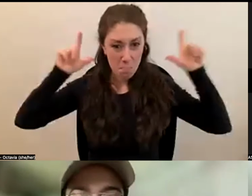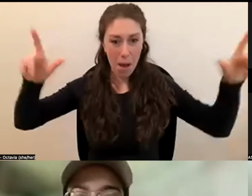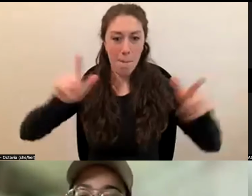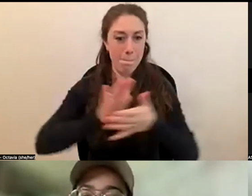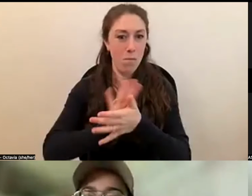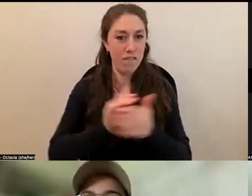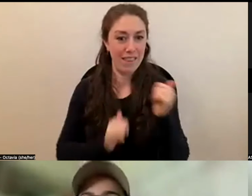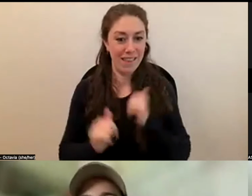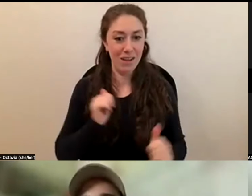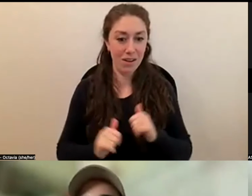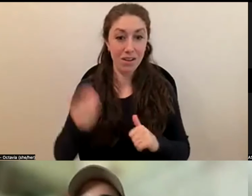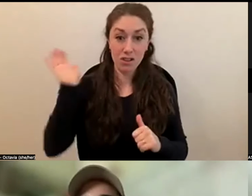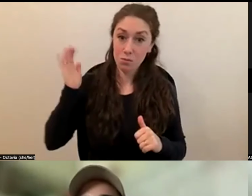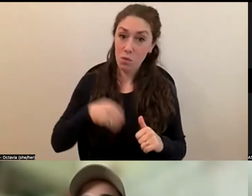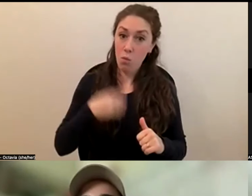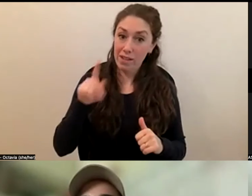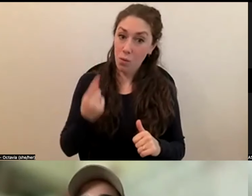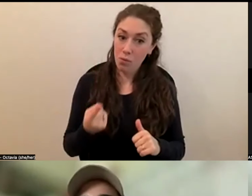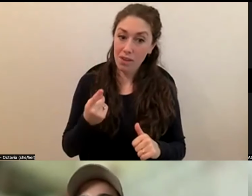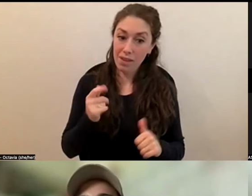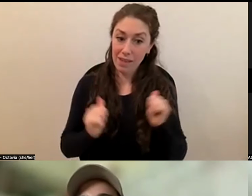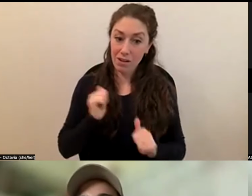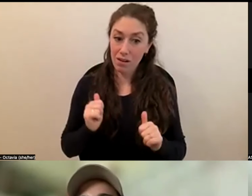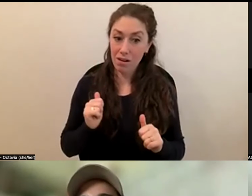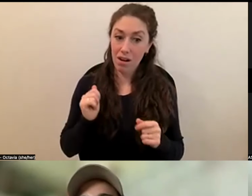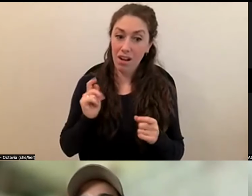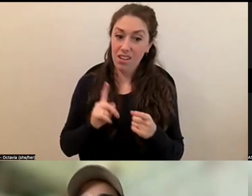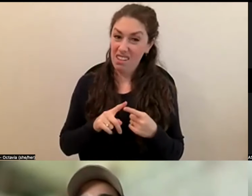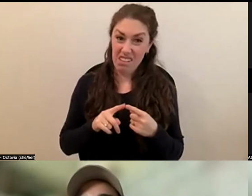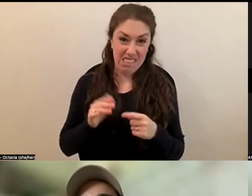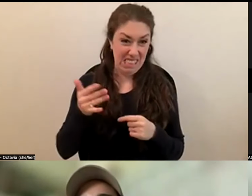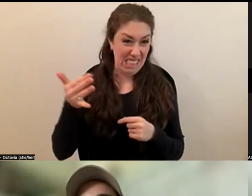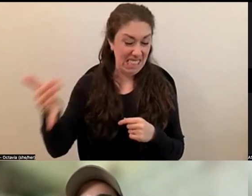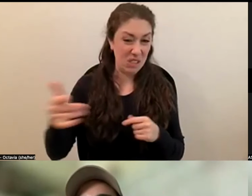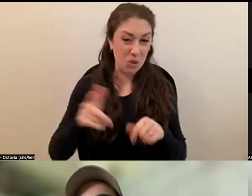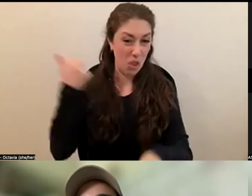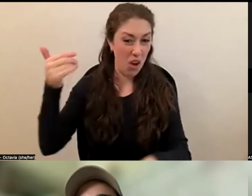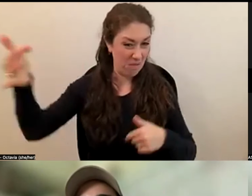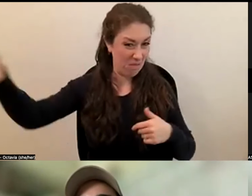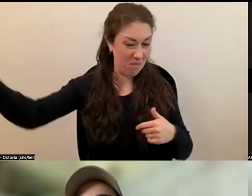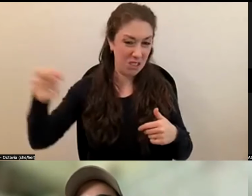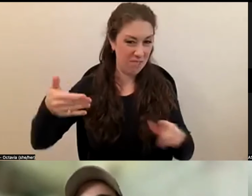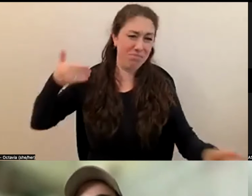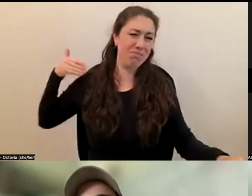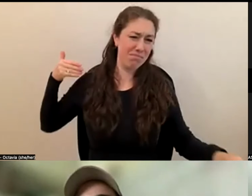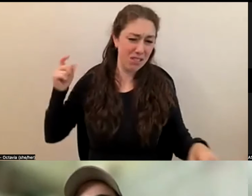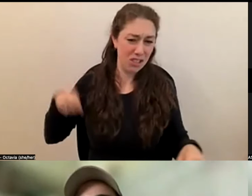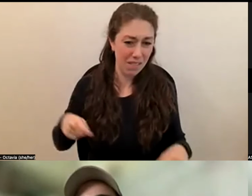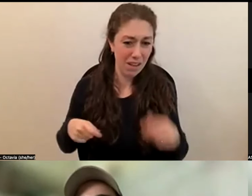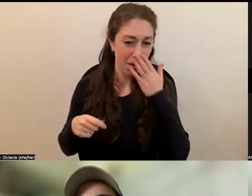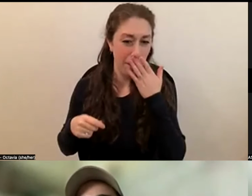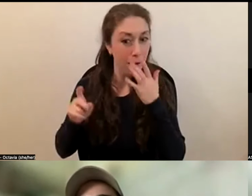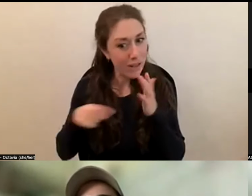that was a whites-only theater until, you know, way too far into the 20th century, We showed Hubert's footage